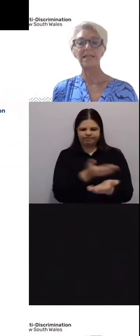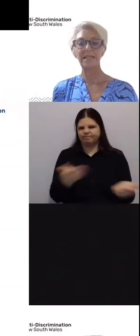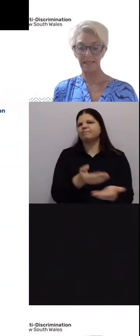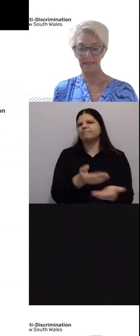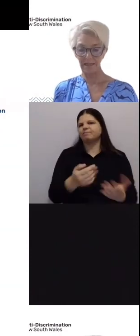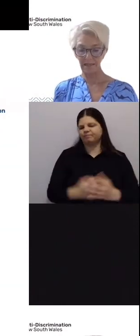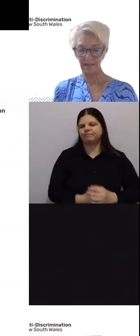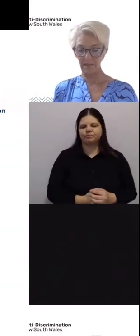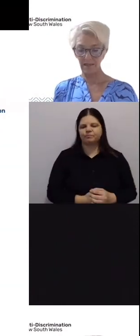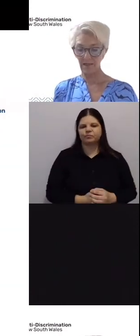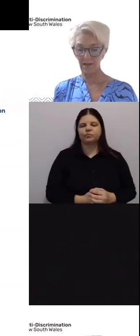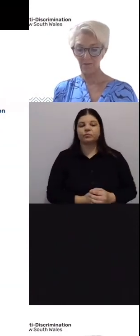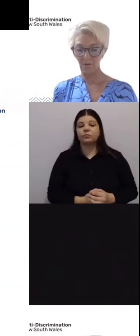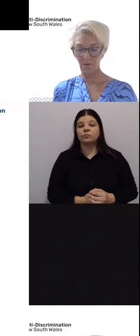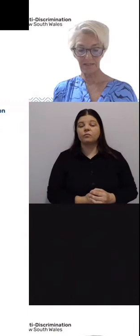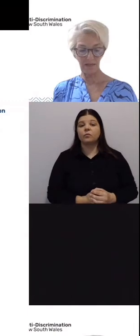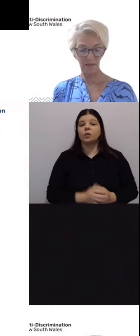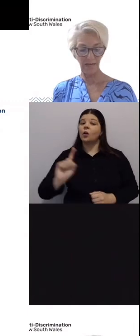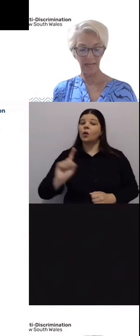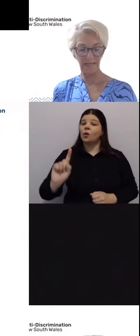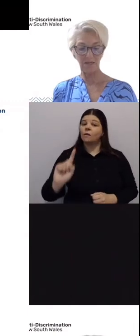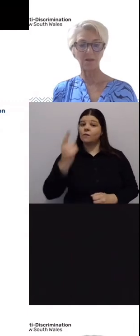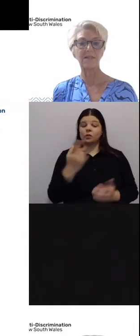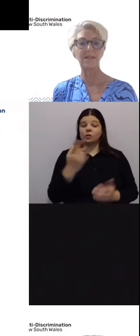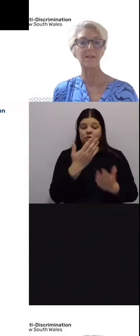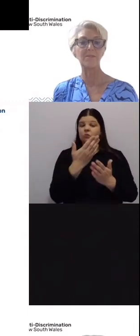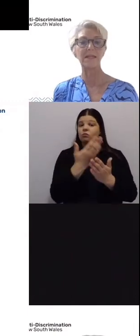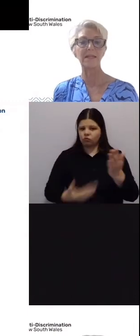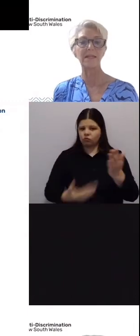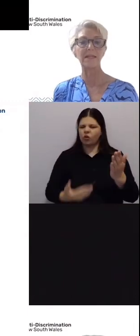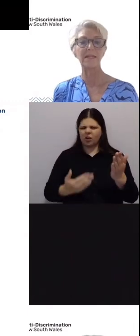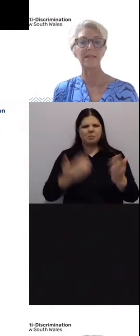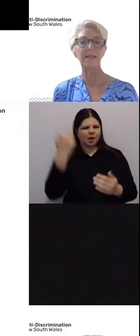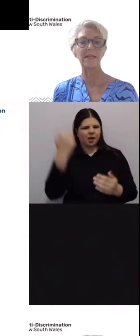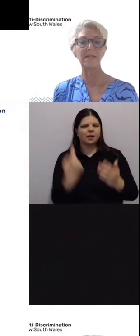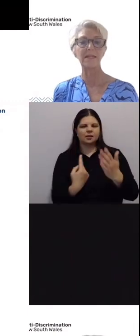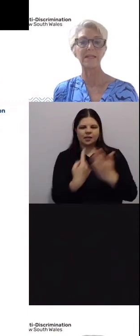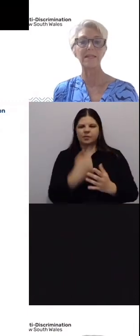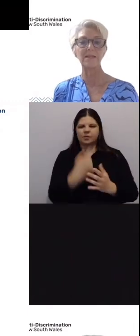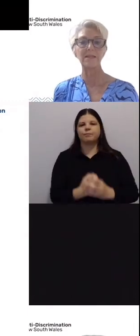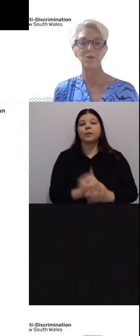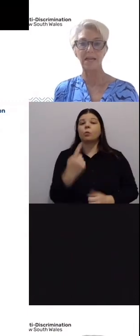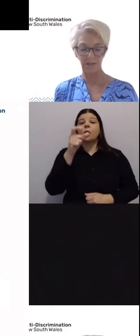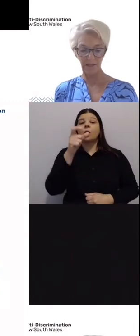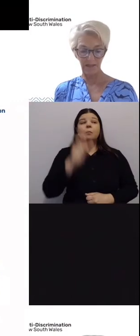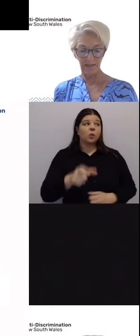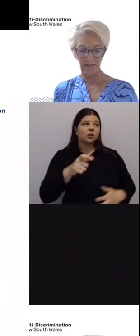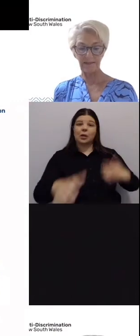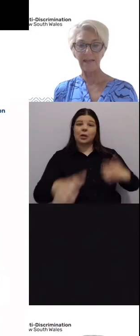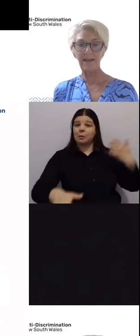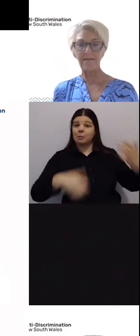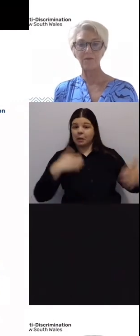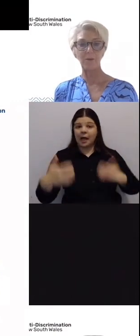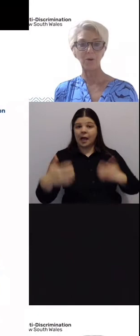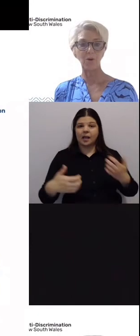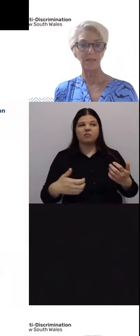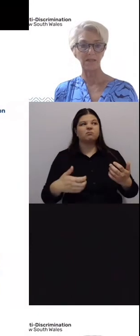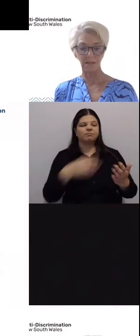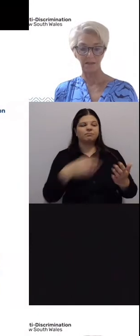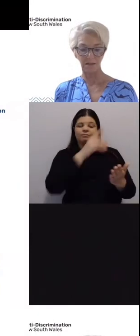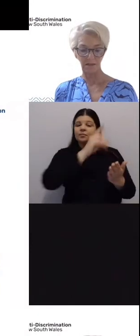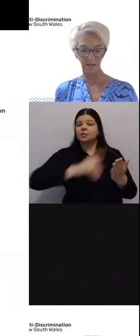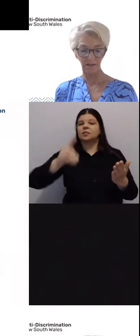The first case study involves a complaint of disability discrimination in the area